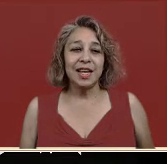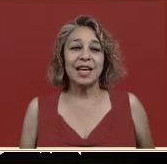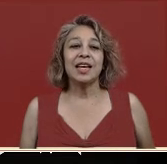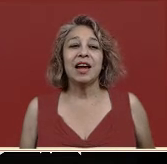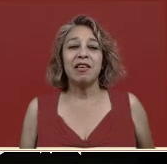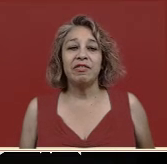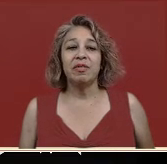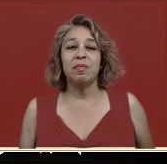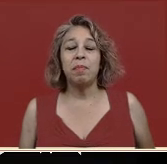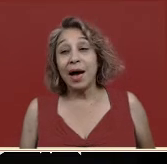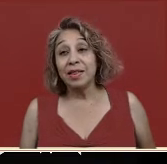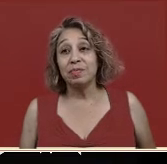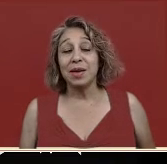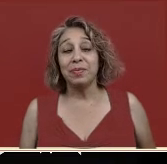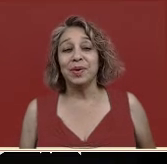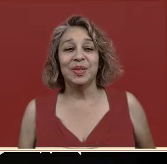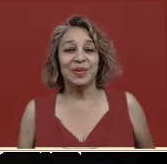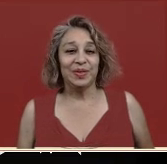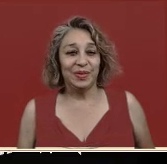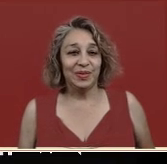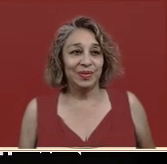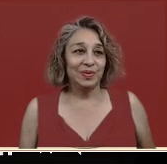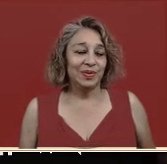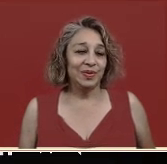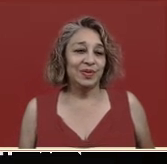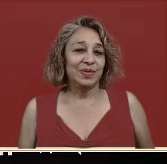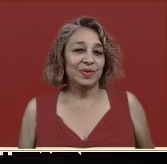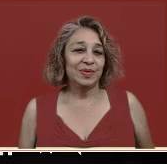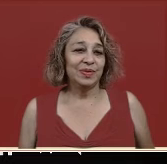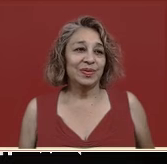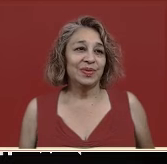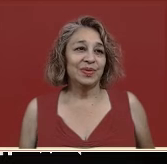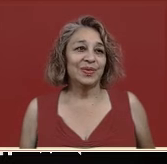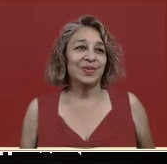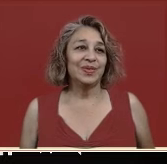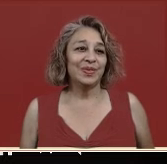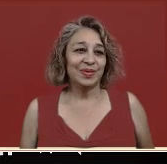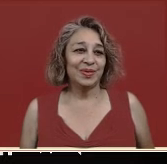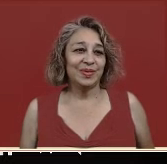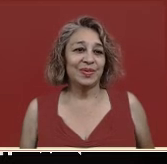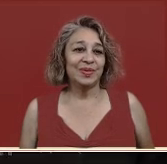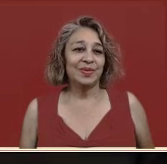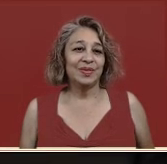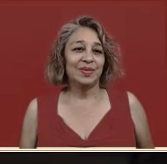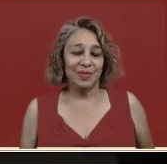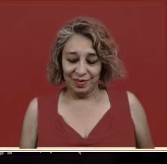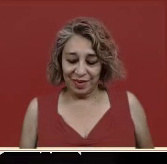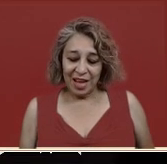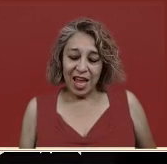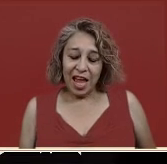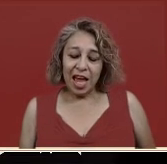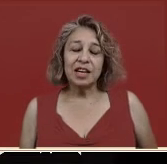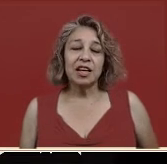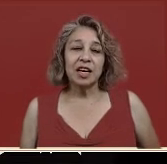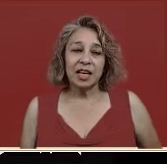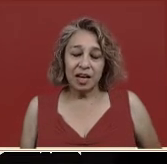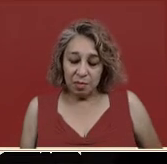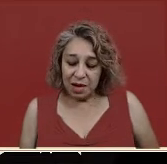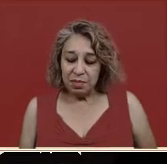is taken care of by the people. Presidente lo cuida la gente. Los compromisos se cumplen.